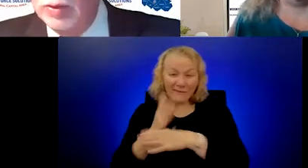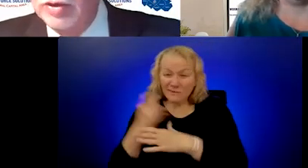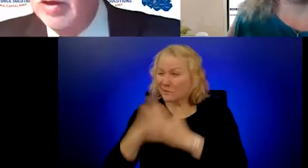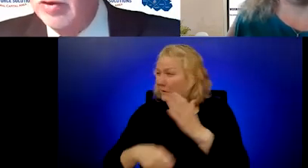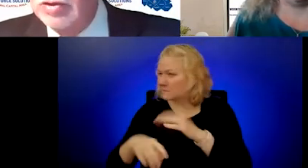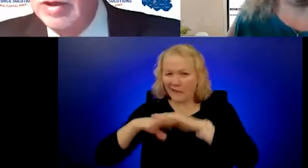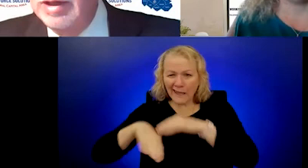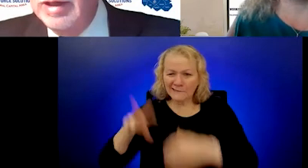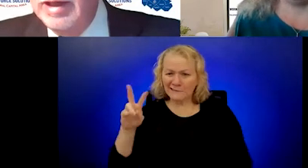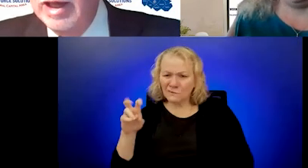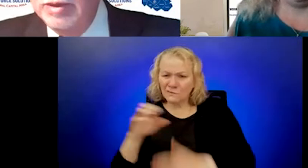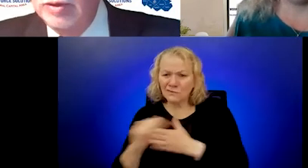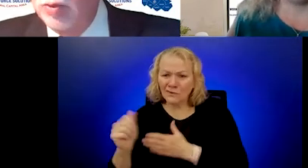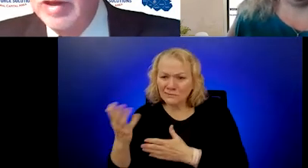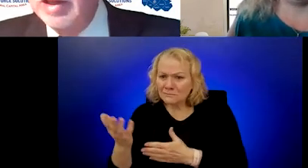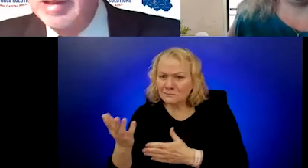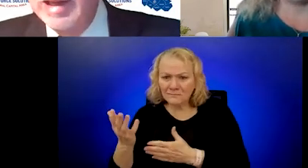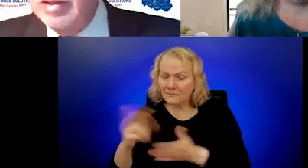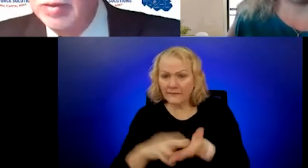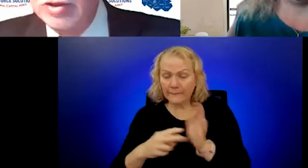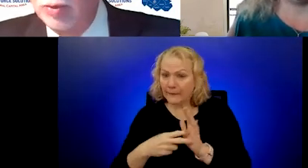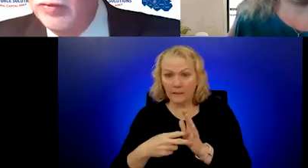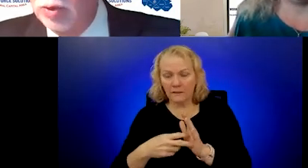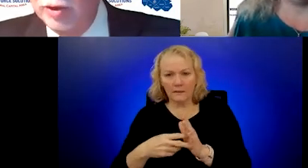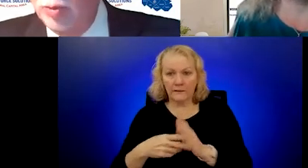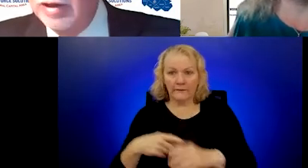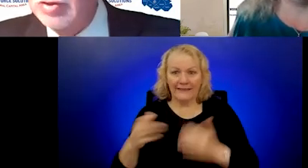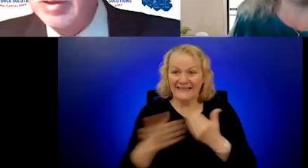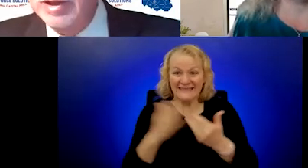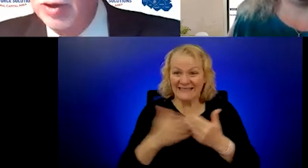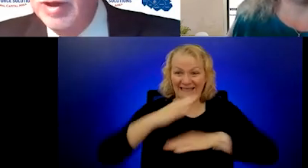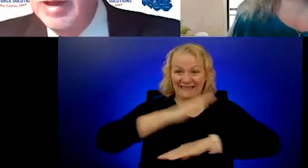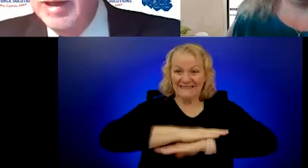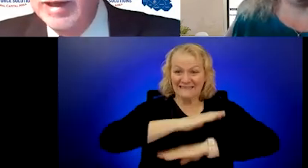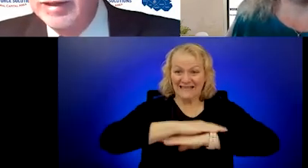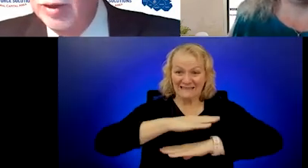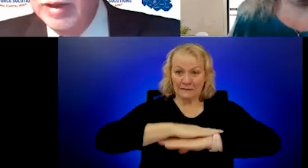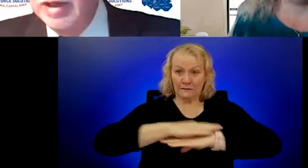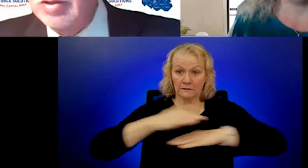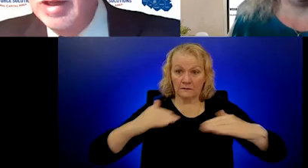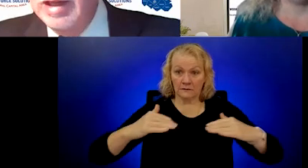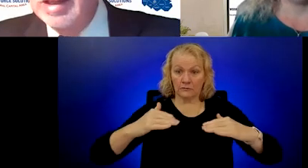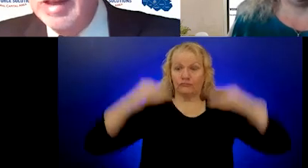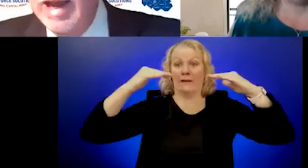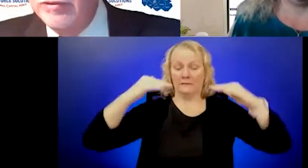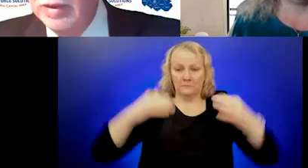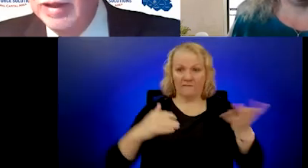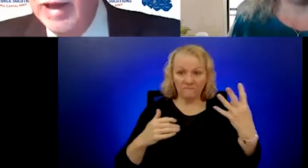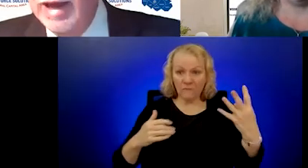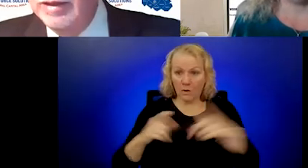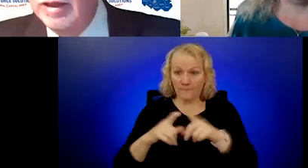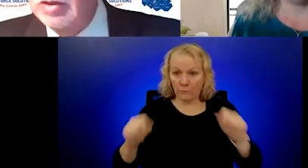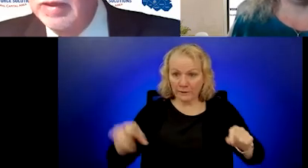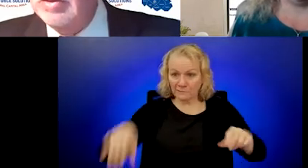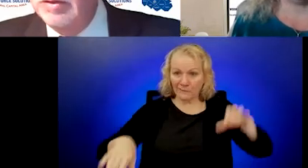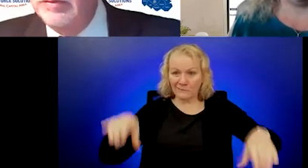less than $200. And I mean, raising a desk can be done with 4 little bricks, I mean, it doesn't have to be